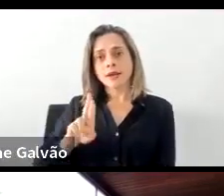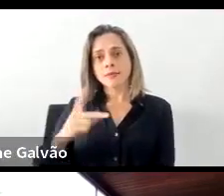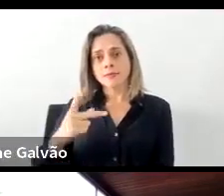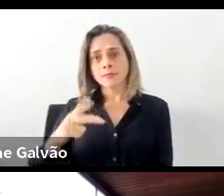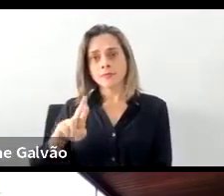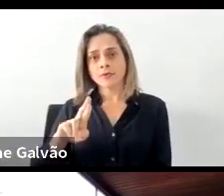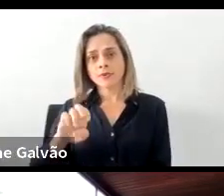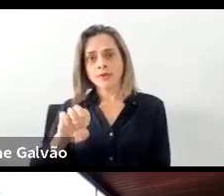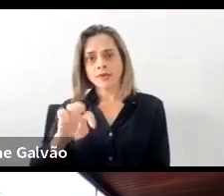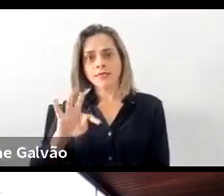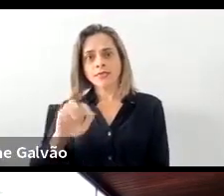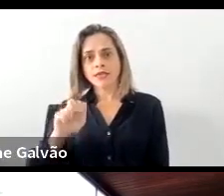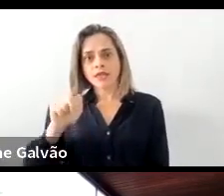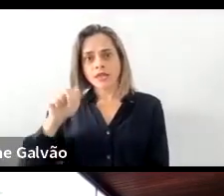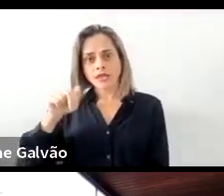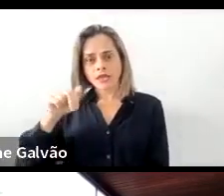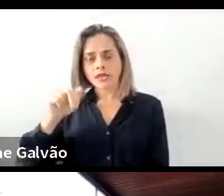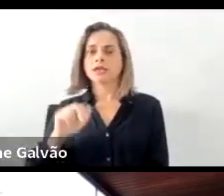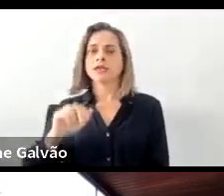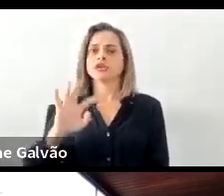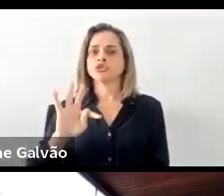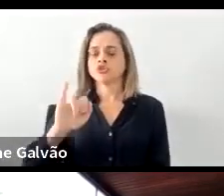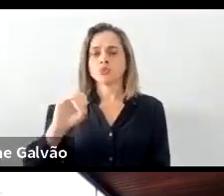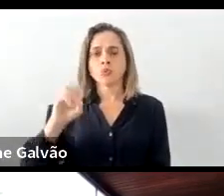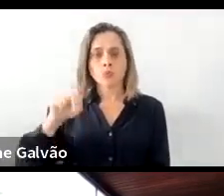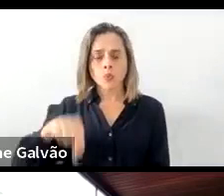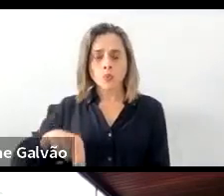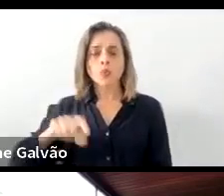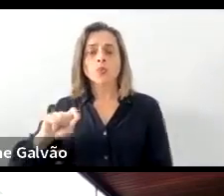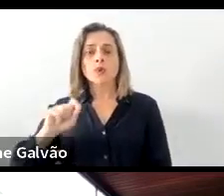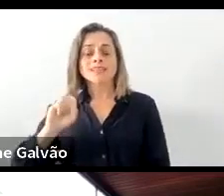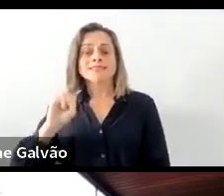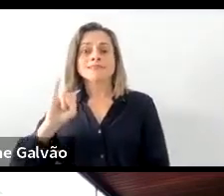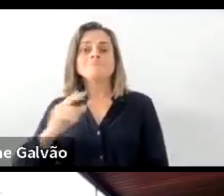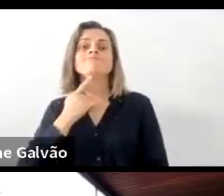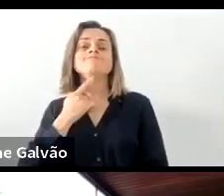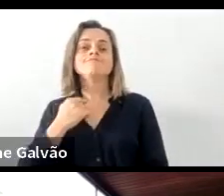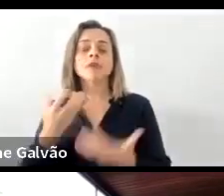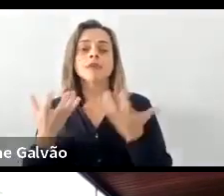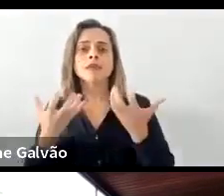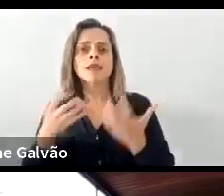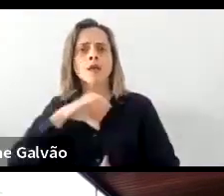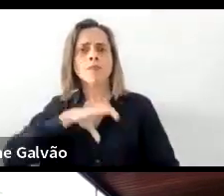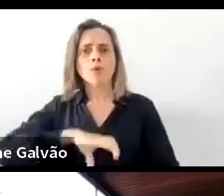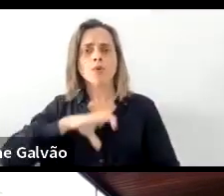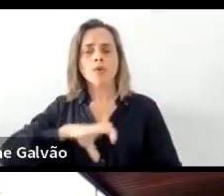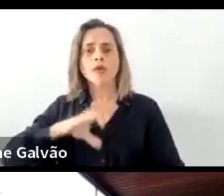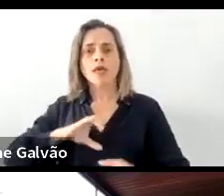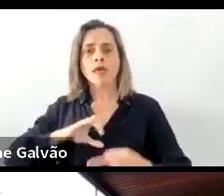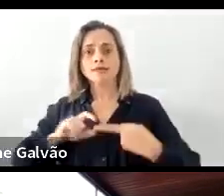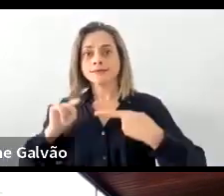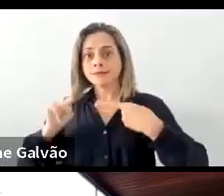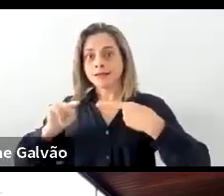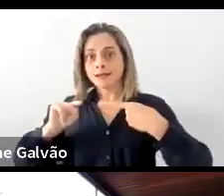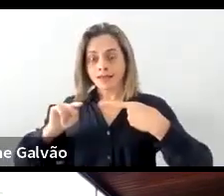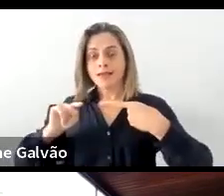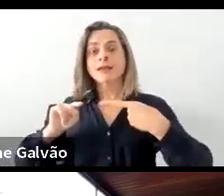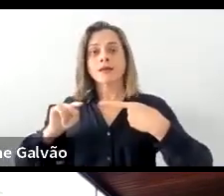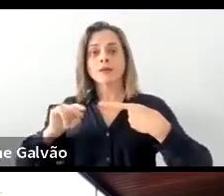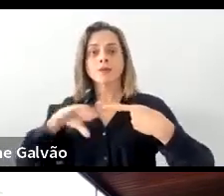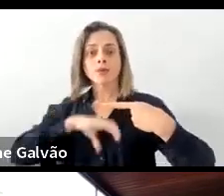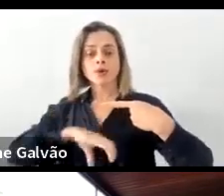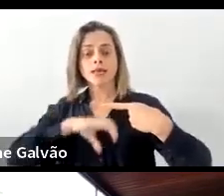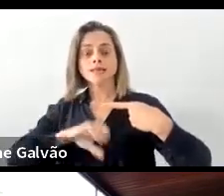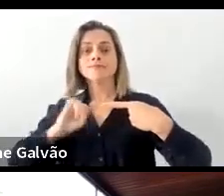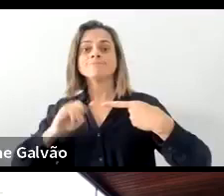English and Portuguese. When we are speaking English, you need Portuguese, click on Portuguese. If we are